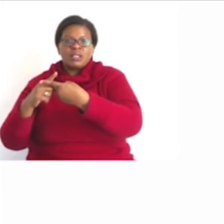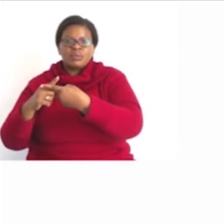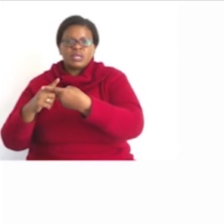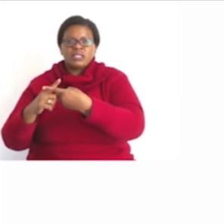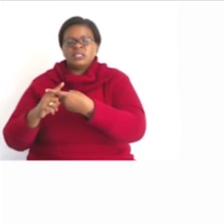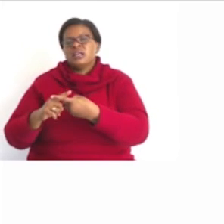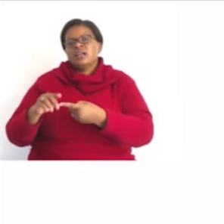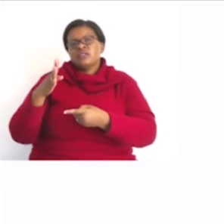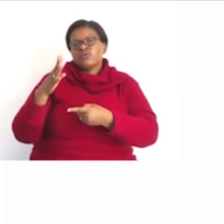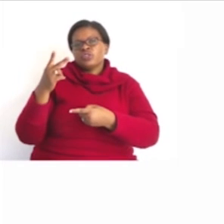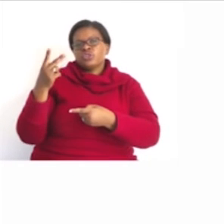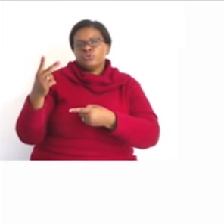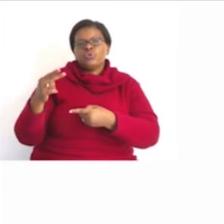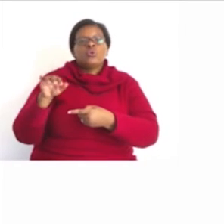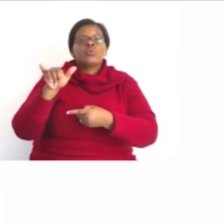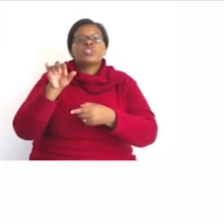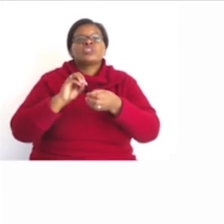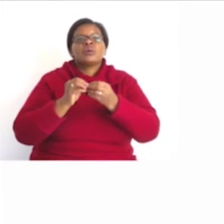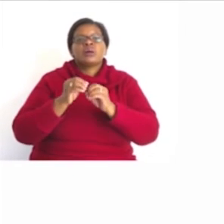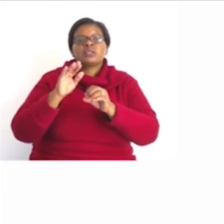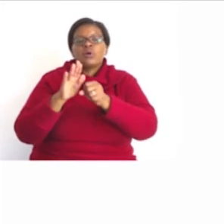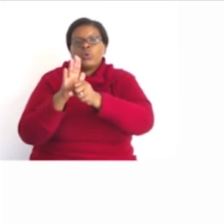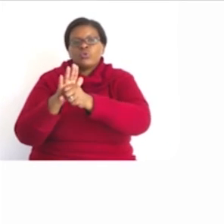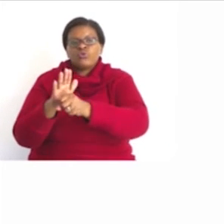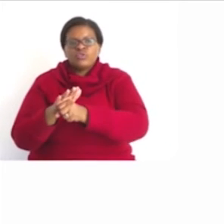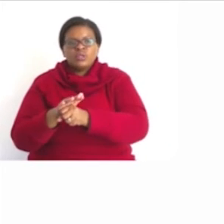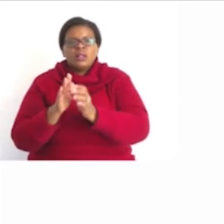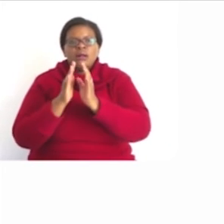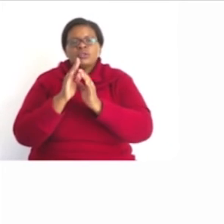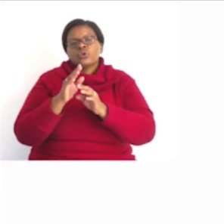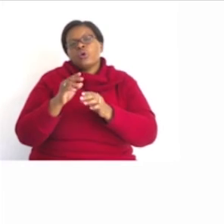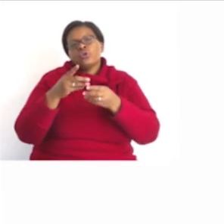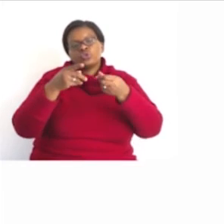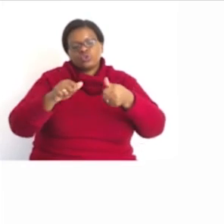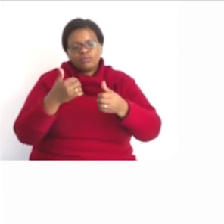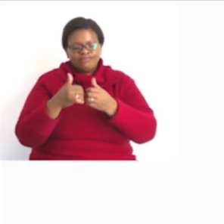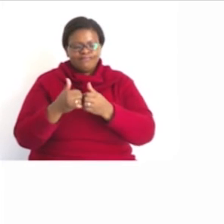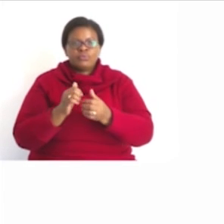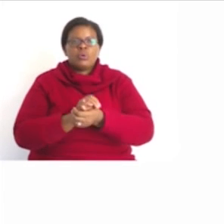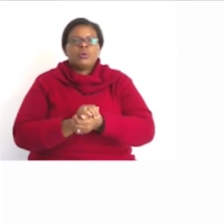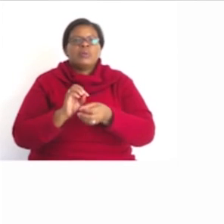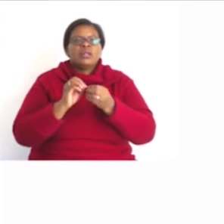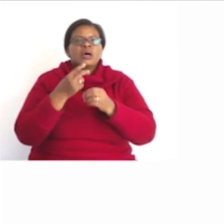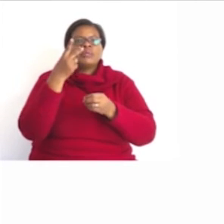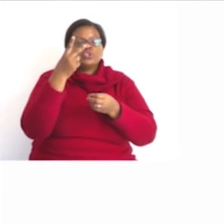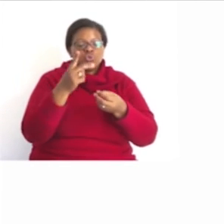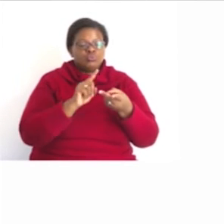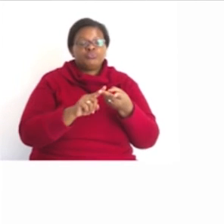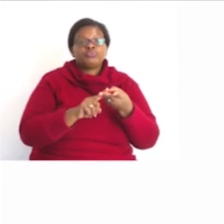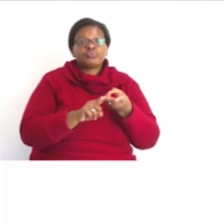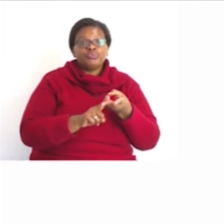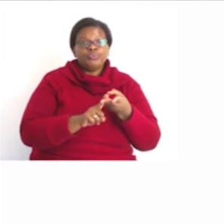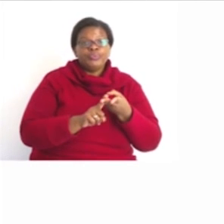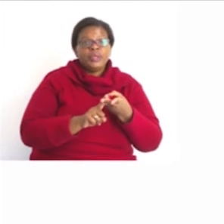then 42. Boys and girls, work it out. Number 2, we are going to